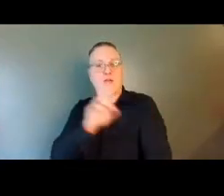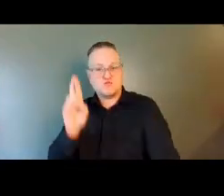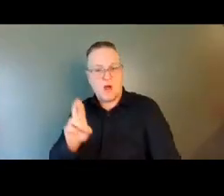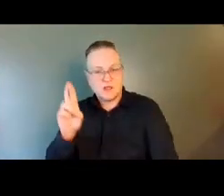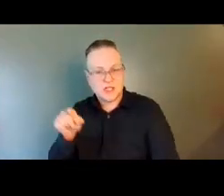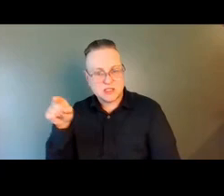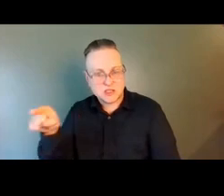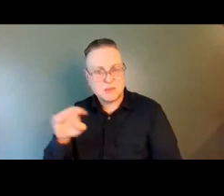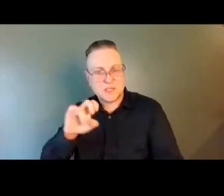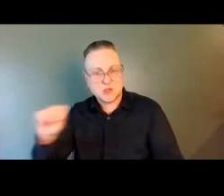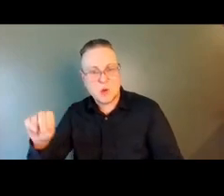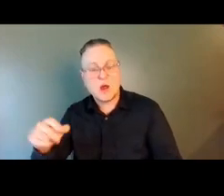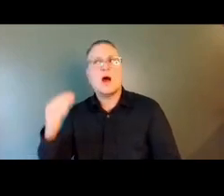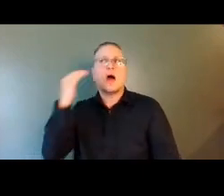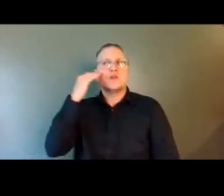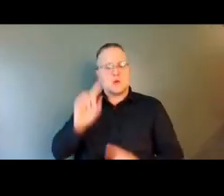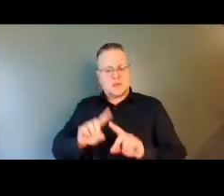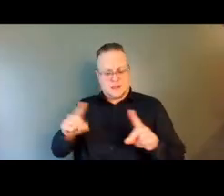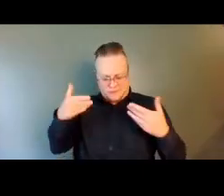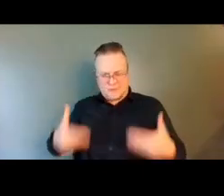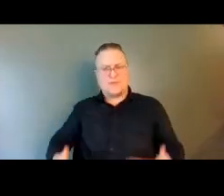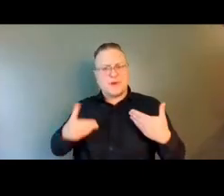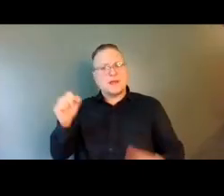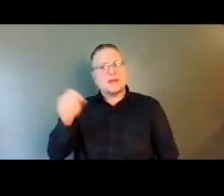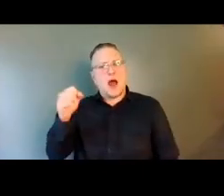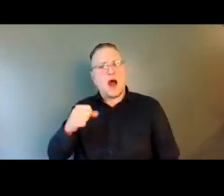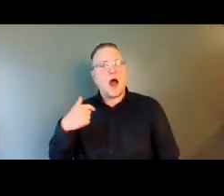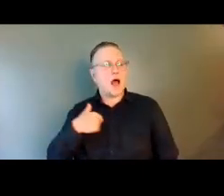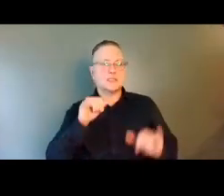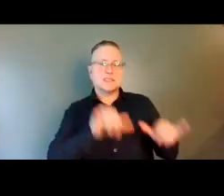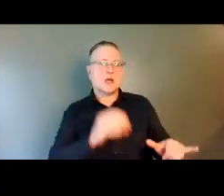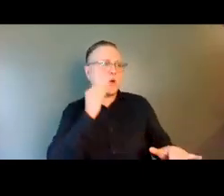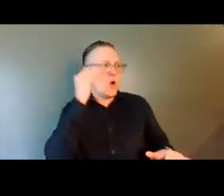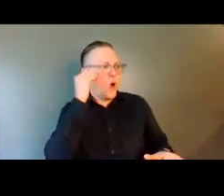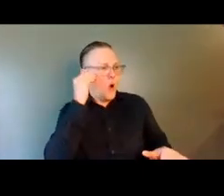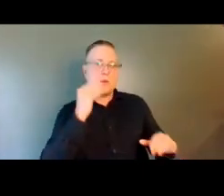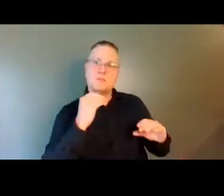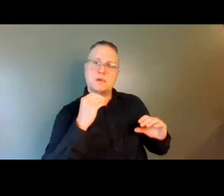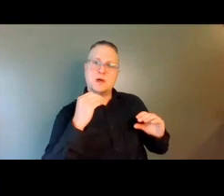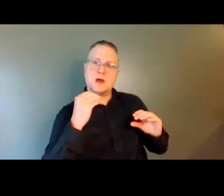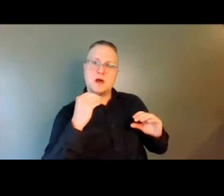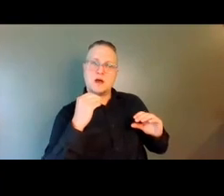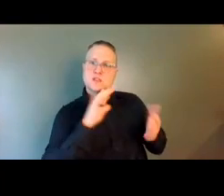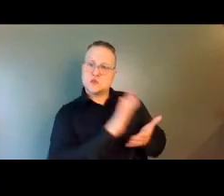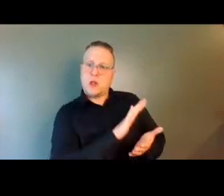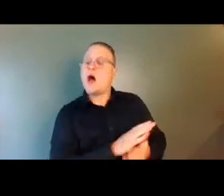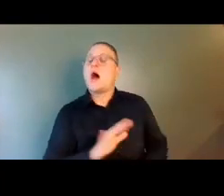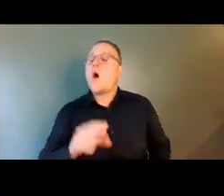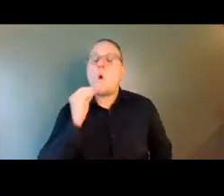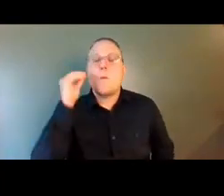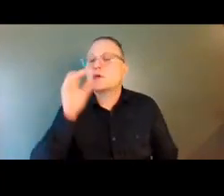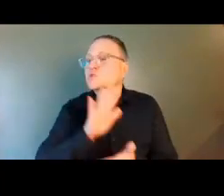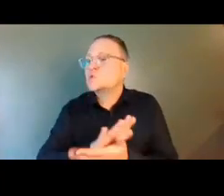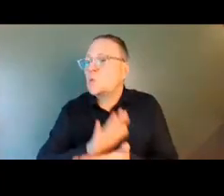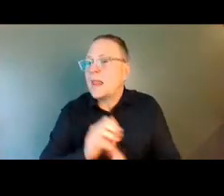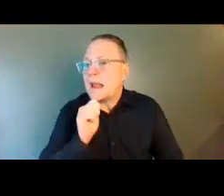disability and I was different, and I was taught at home until 8th grade. I used to have a tutor come out twice a week. I wasn't what you'd call homeschooled because